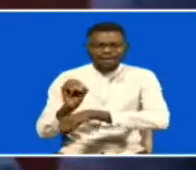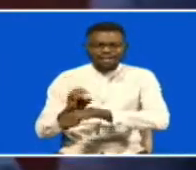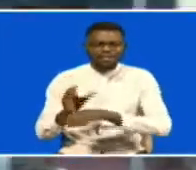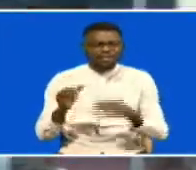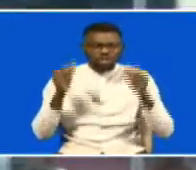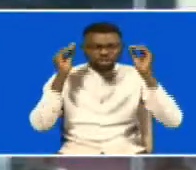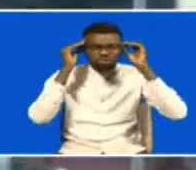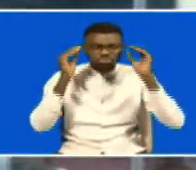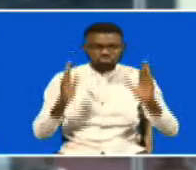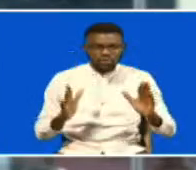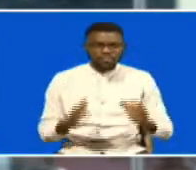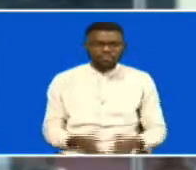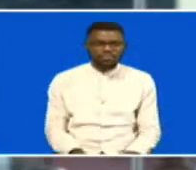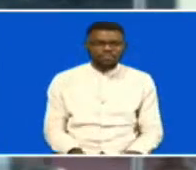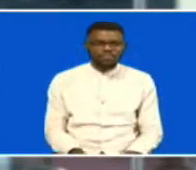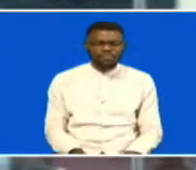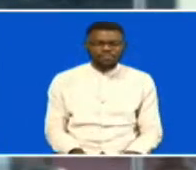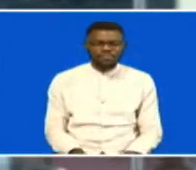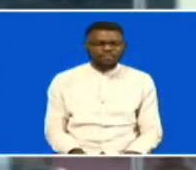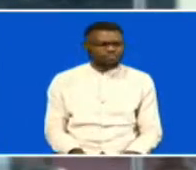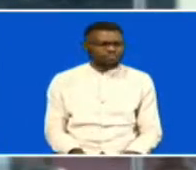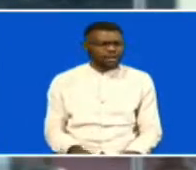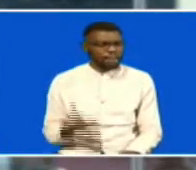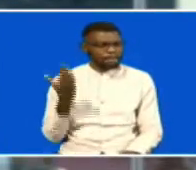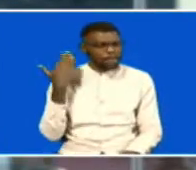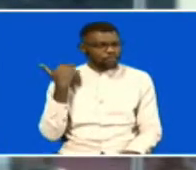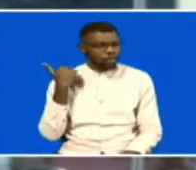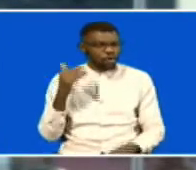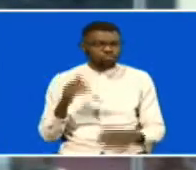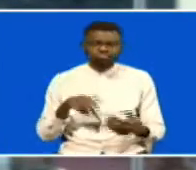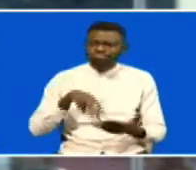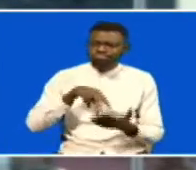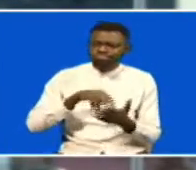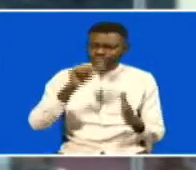Aliyekuwa mgombea wa ugavana kwenye uchaguzi mkuu mwaka jana kaunti ya Wajia